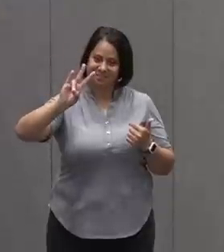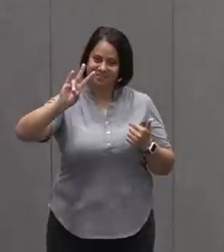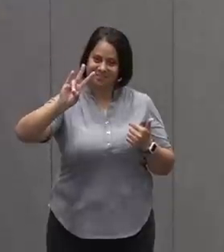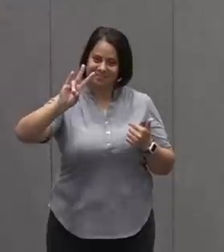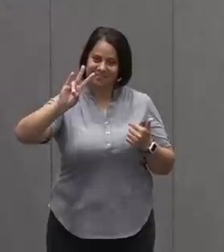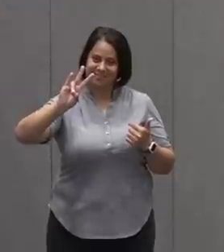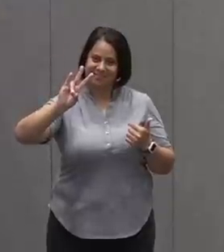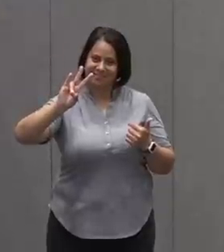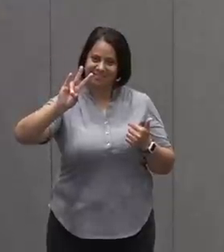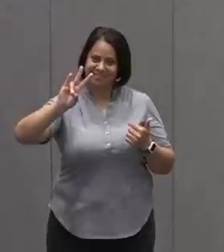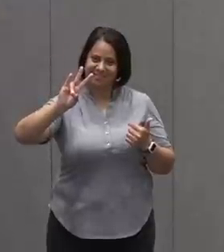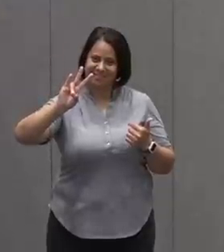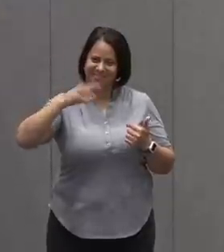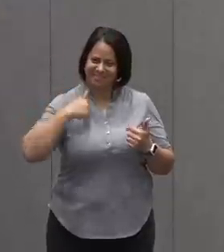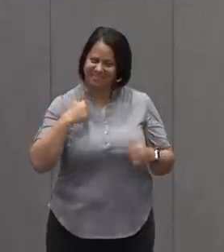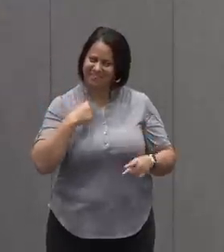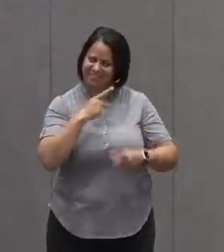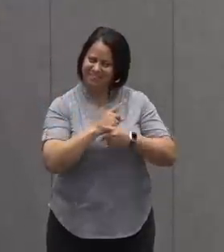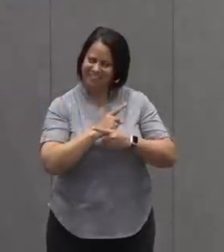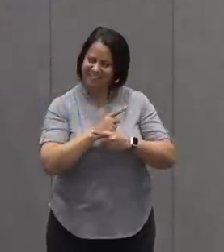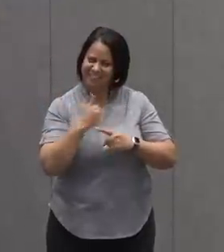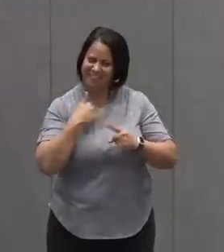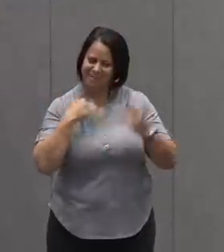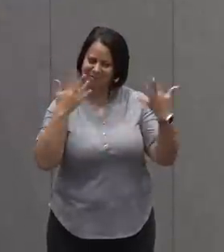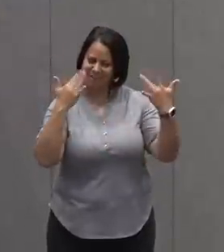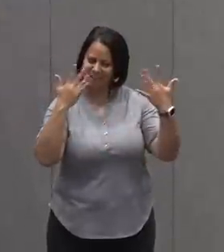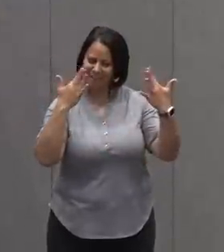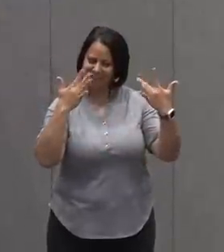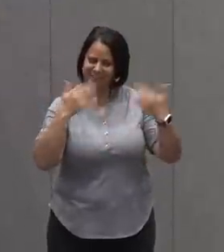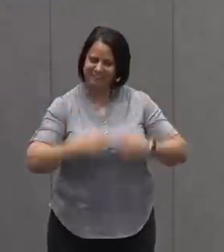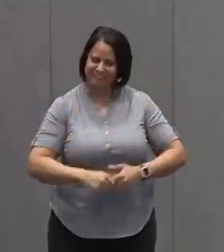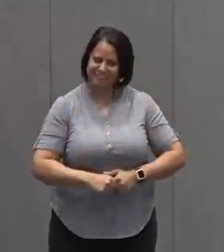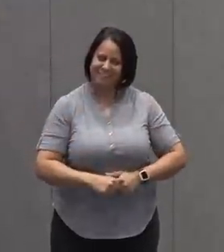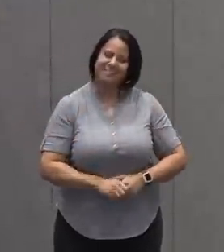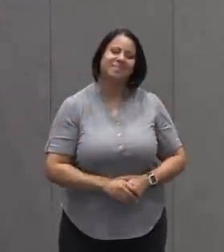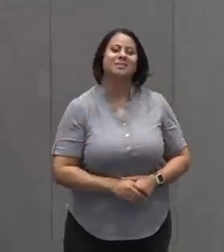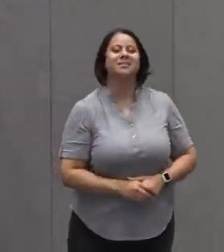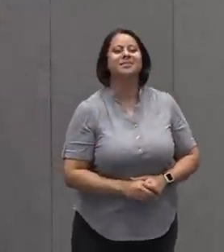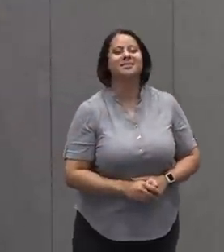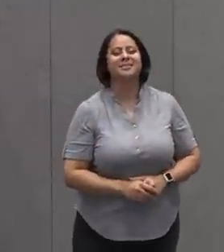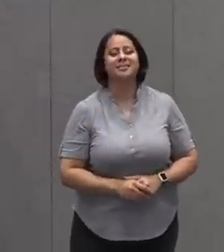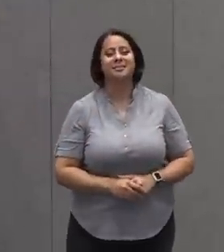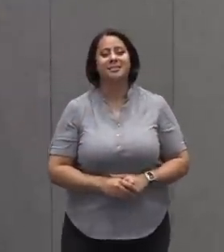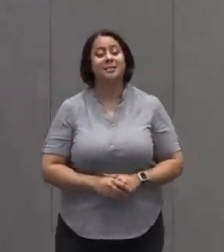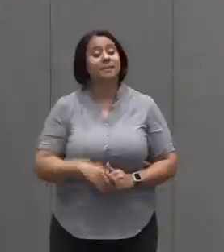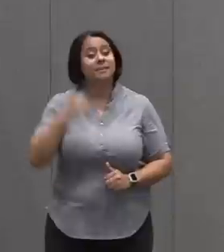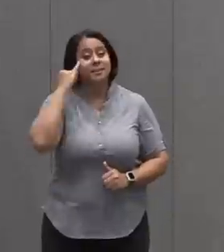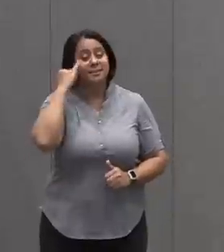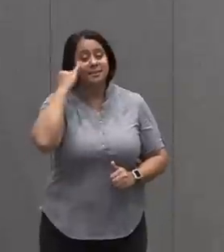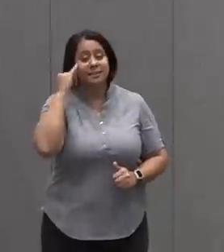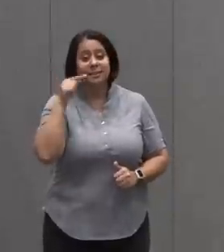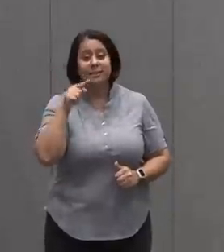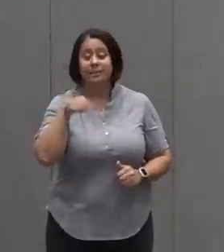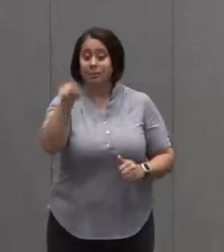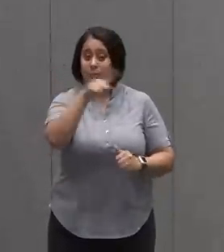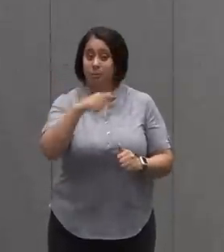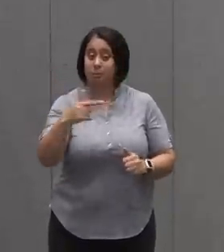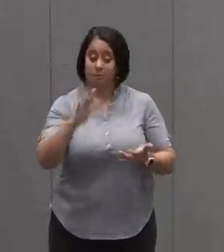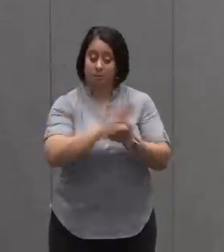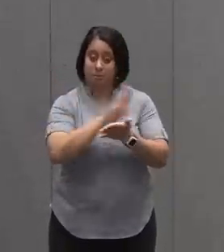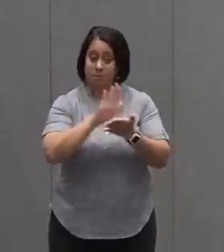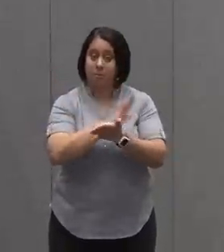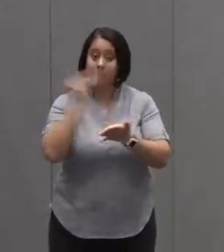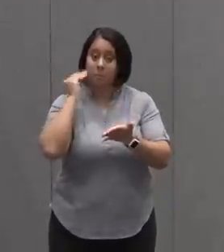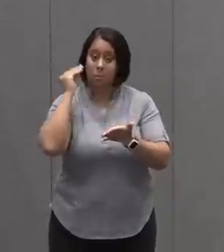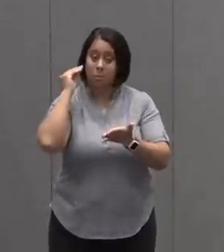1,367. Let me see if I got those digits right working on my fingers too. All right, so if you have a piece of paper at